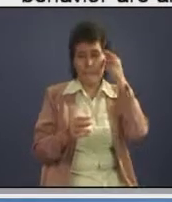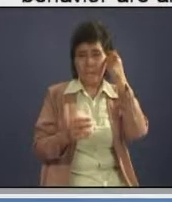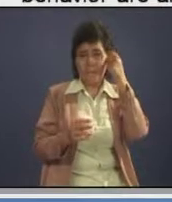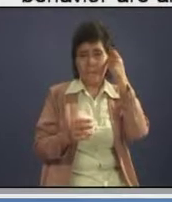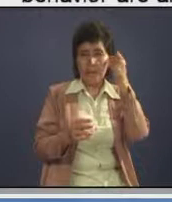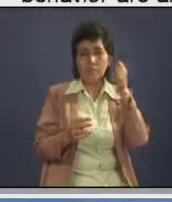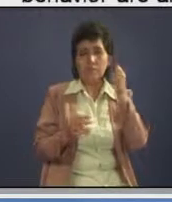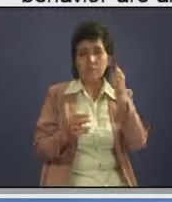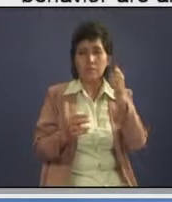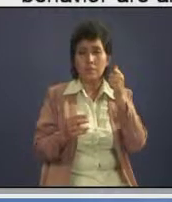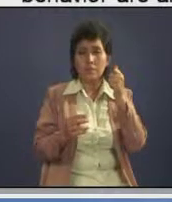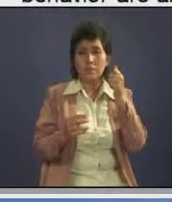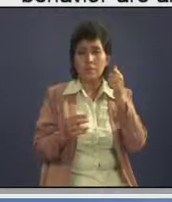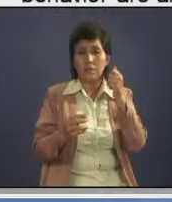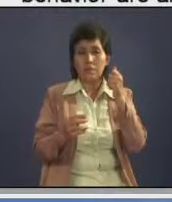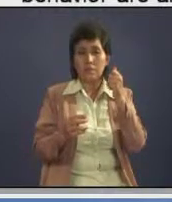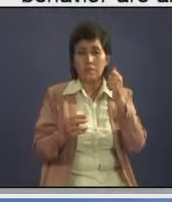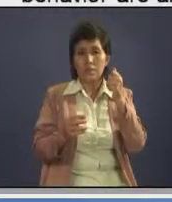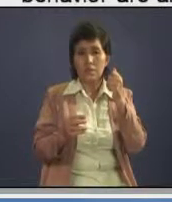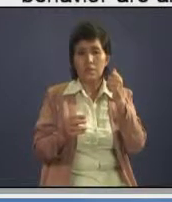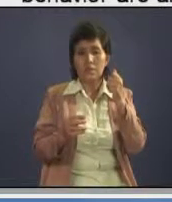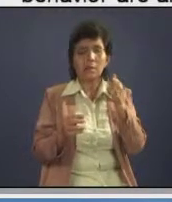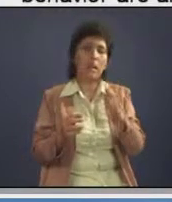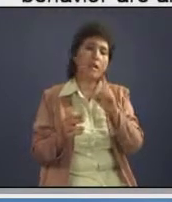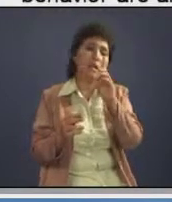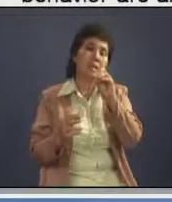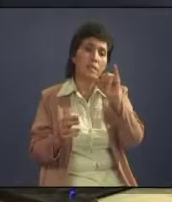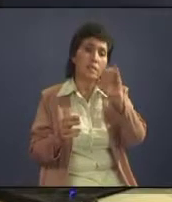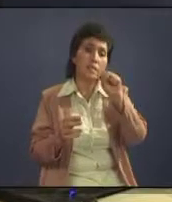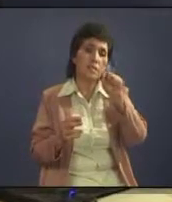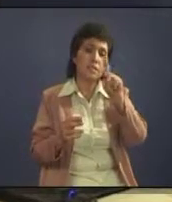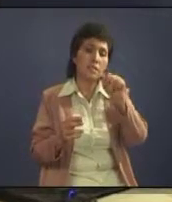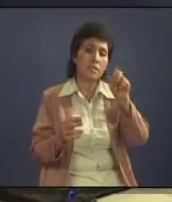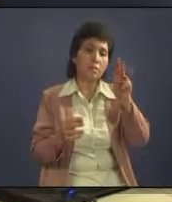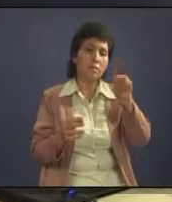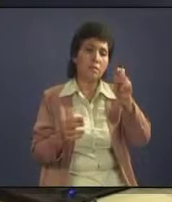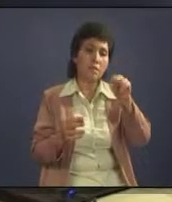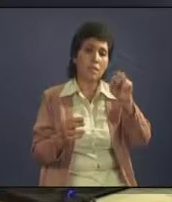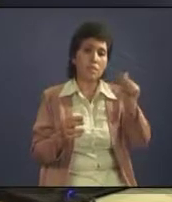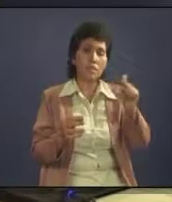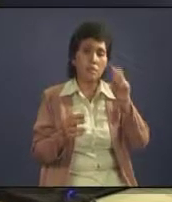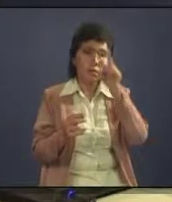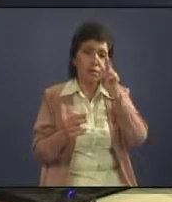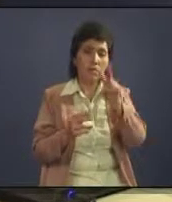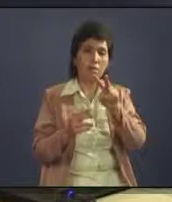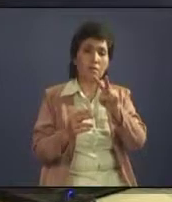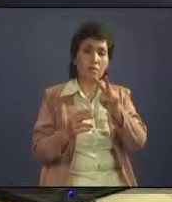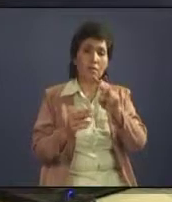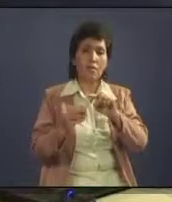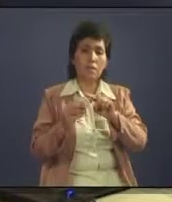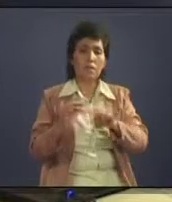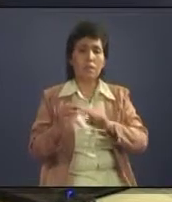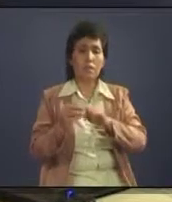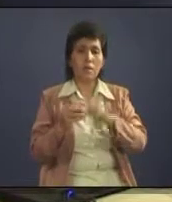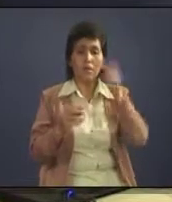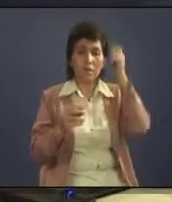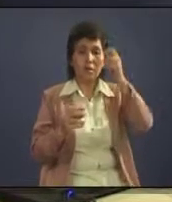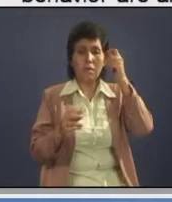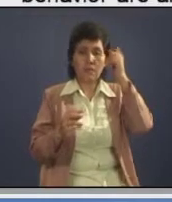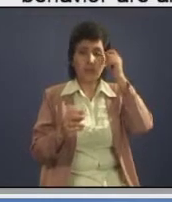prejudice, discrimination and aggression, and also in topic 10, we'll deal with theories